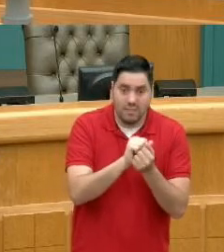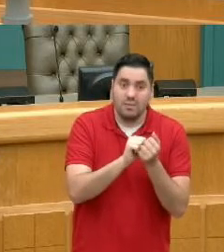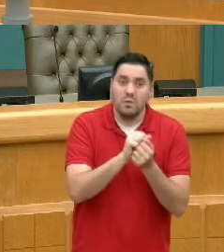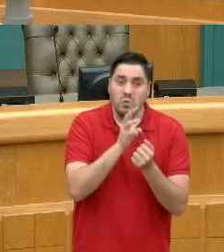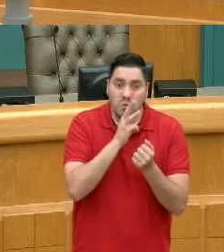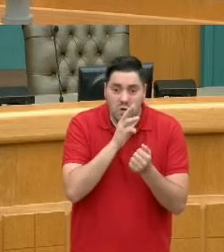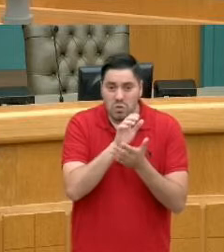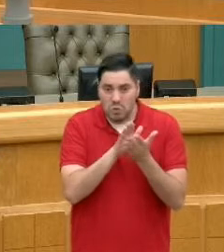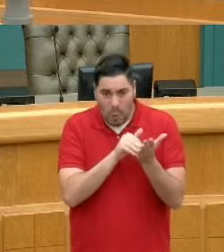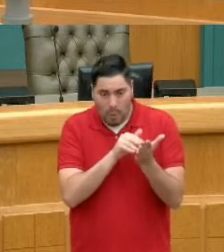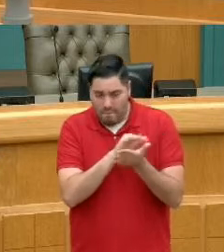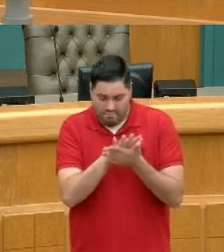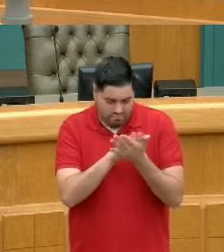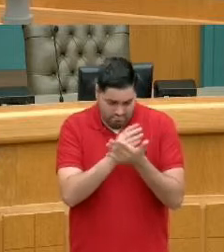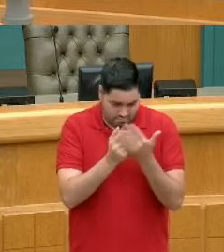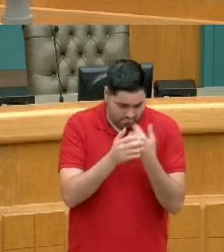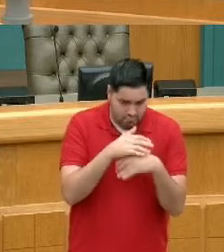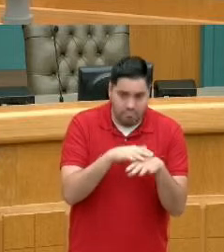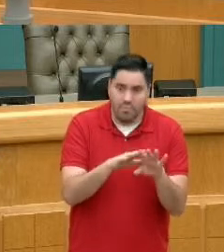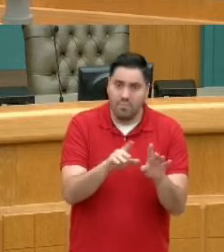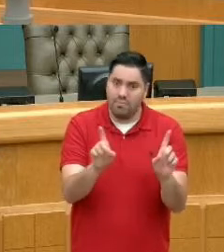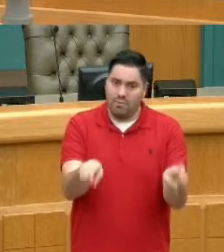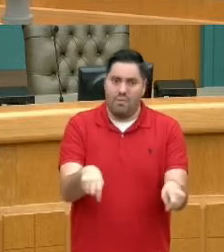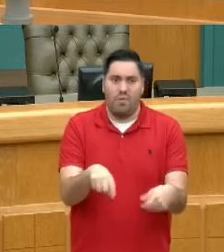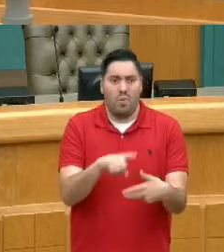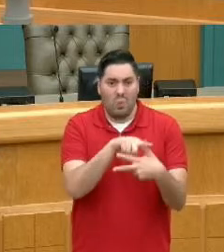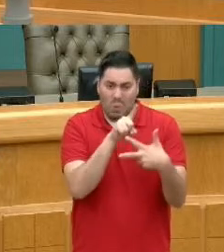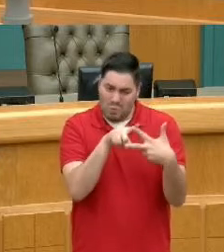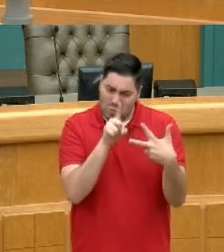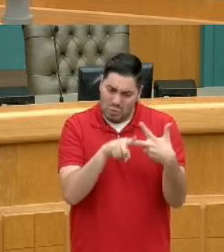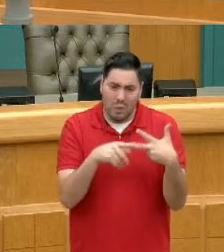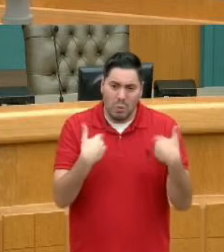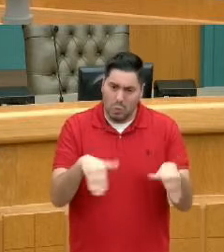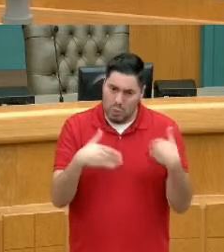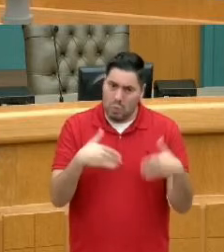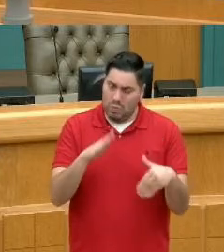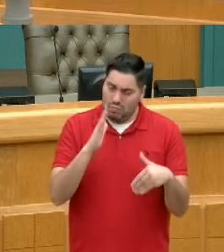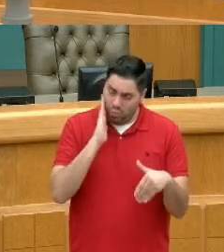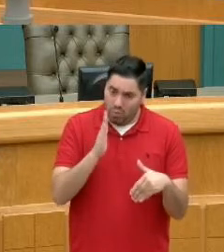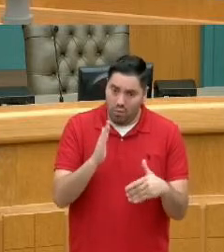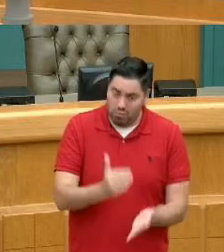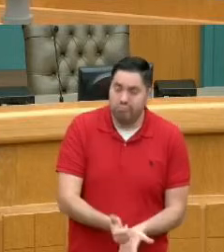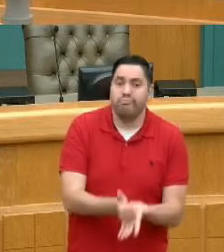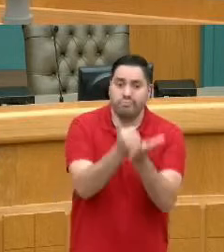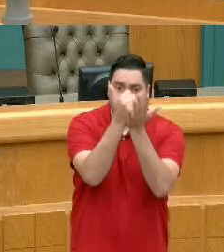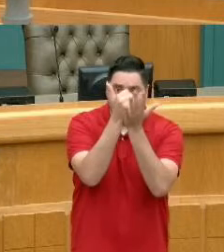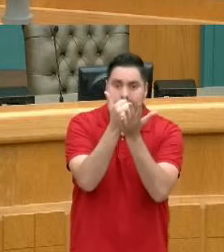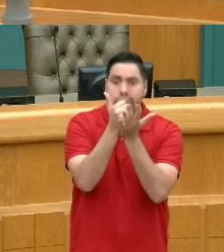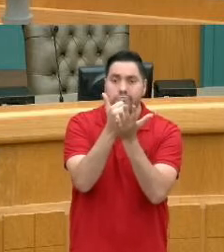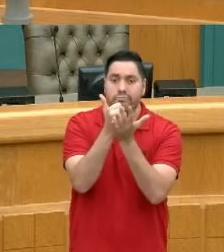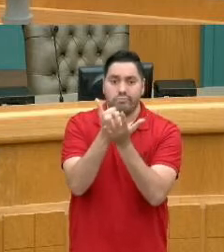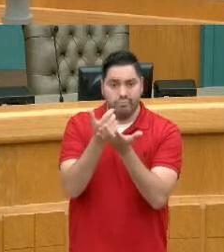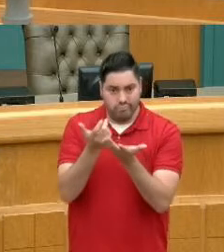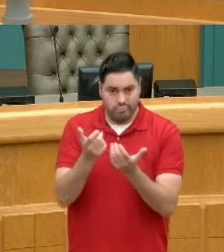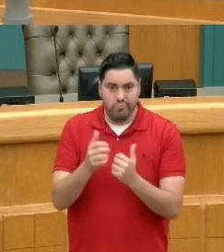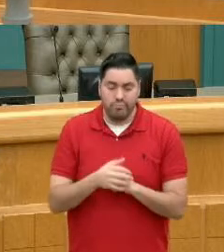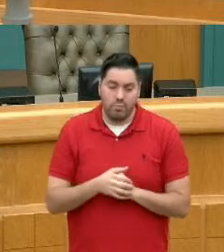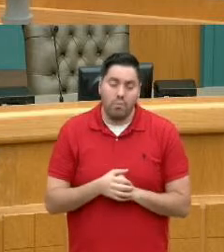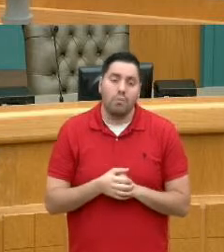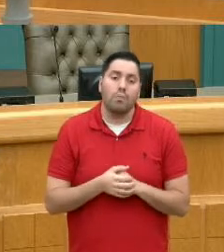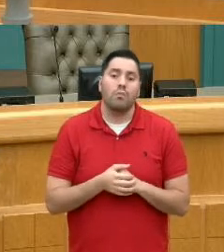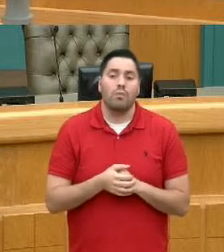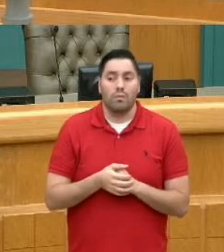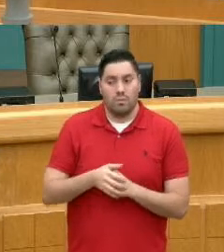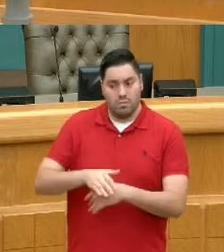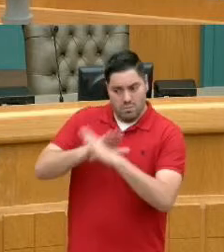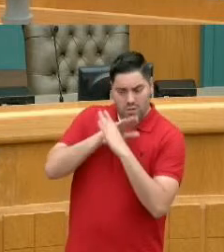These simple measures can help our community in the fight against COVID-19 here in Nueces County. I want to also give you